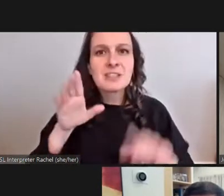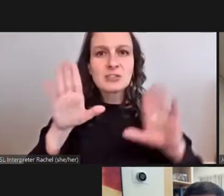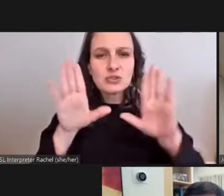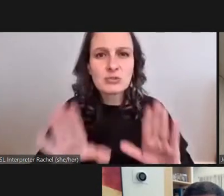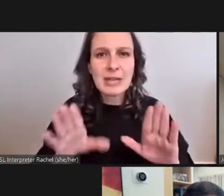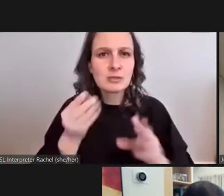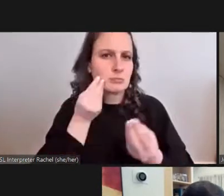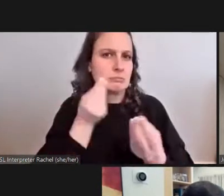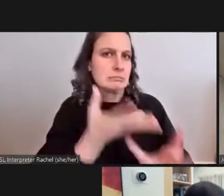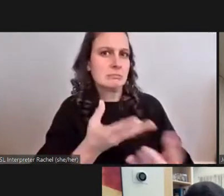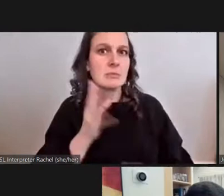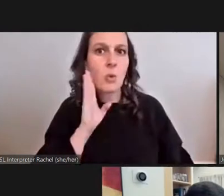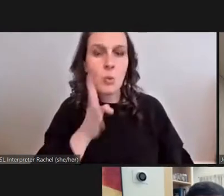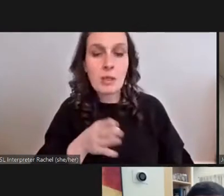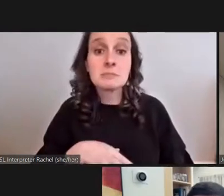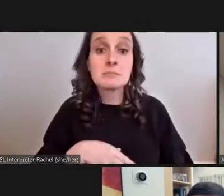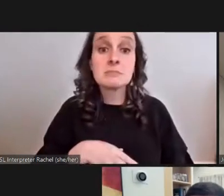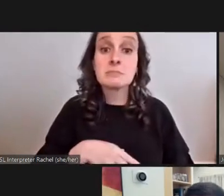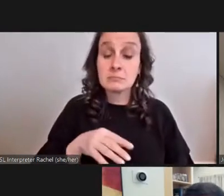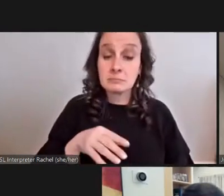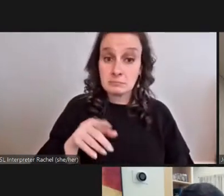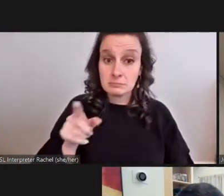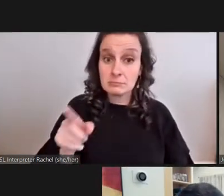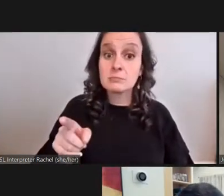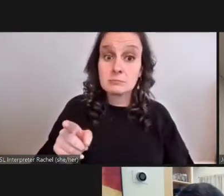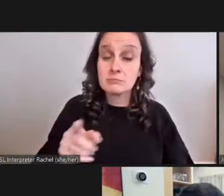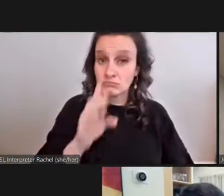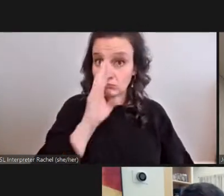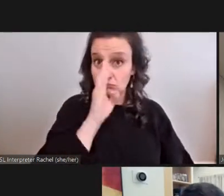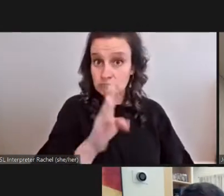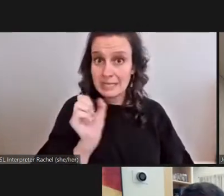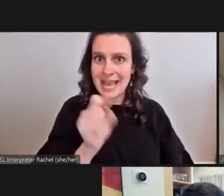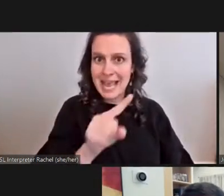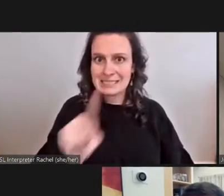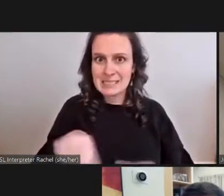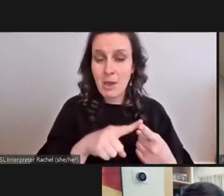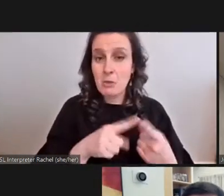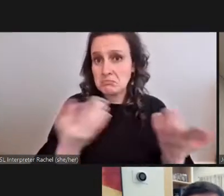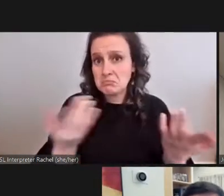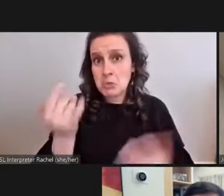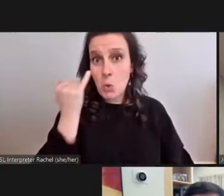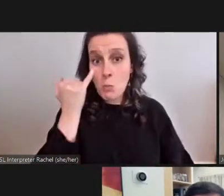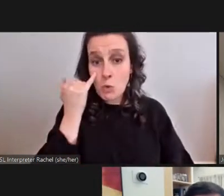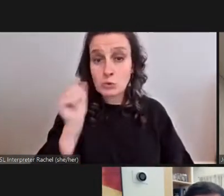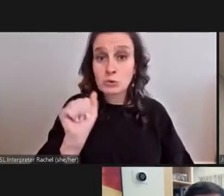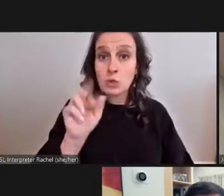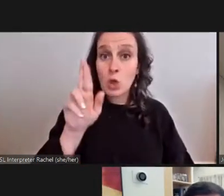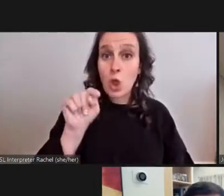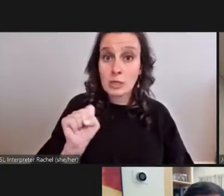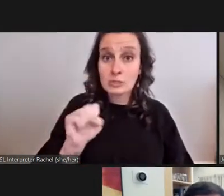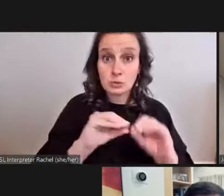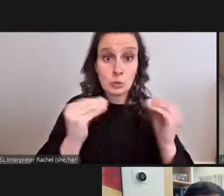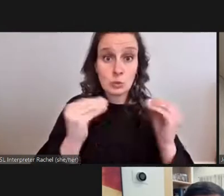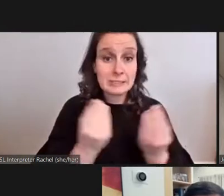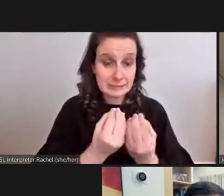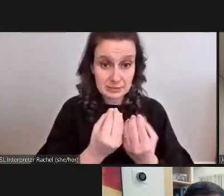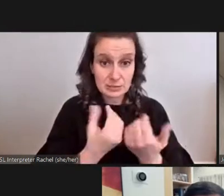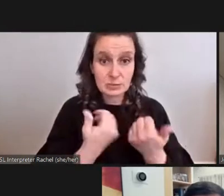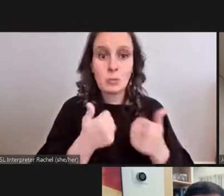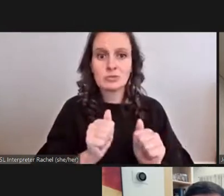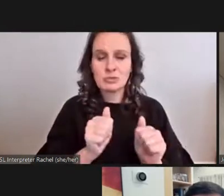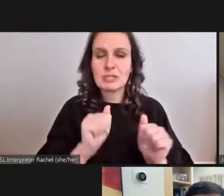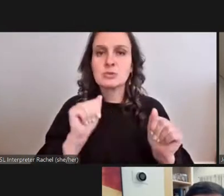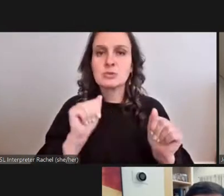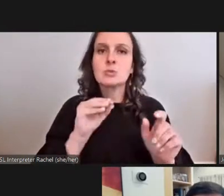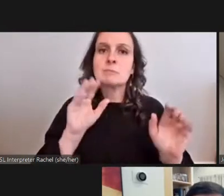note them. She very bluntly just asked about, like, what if an arts organization that we're trying to introduce